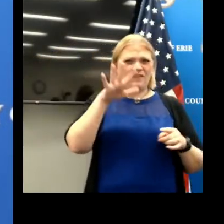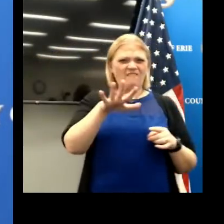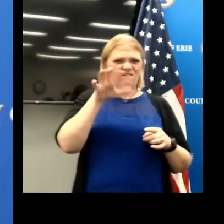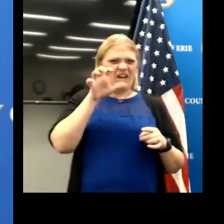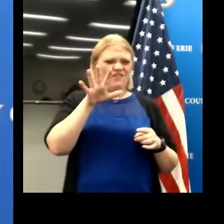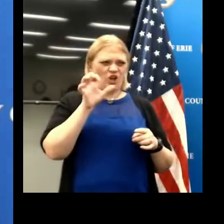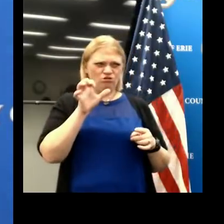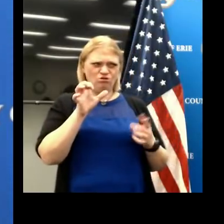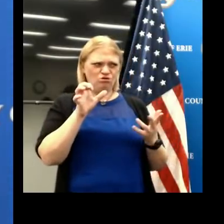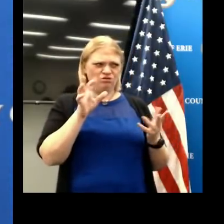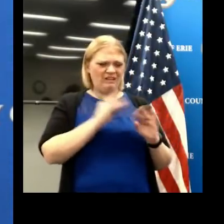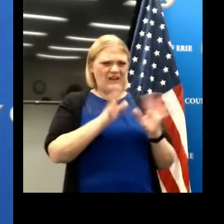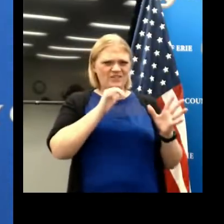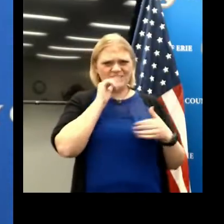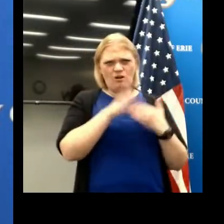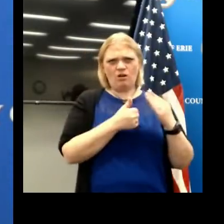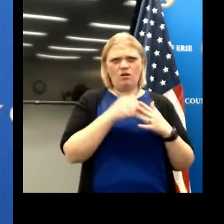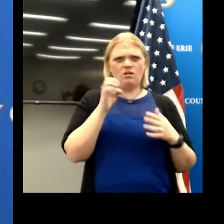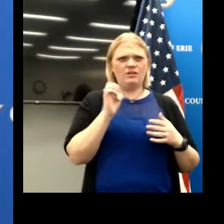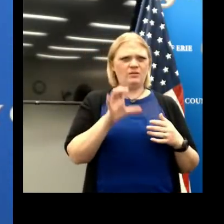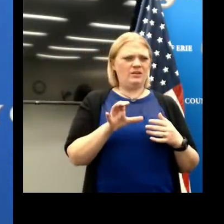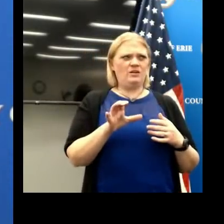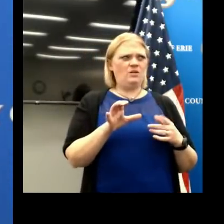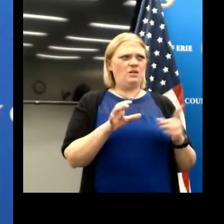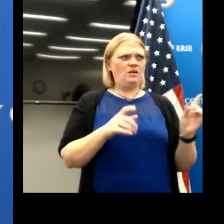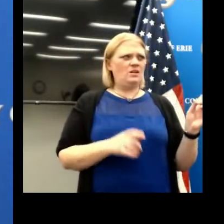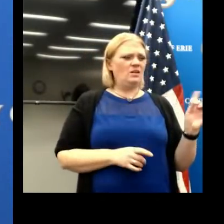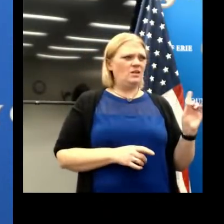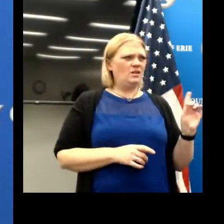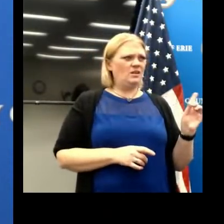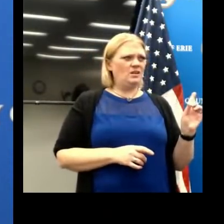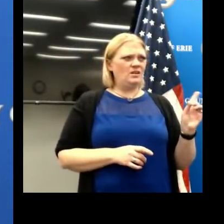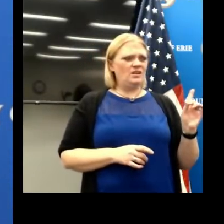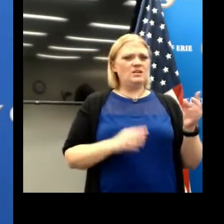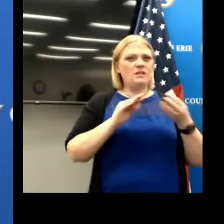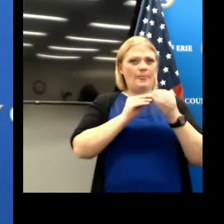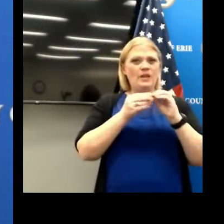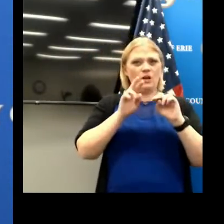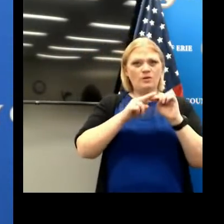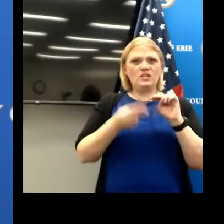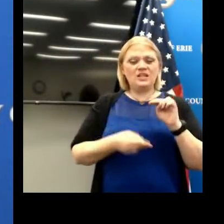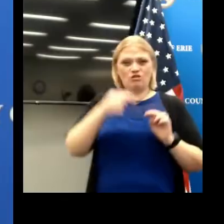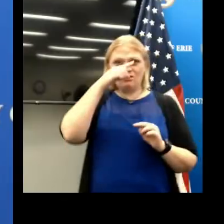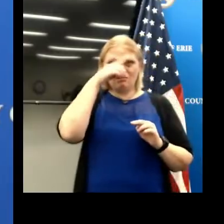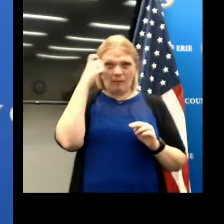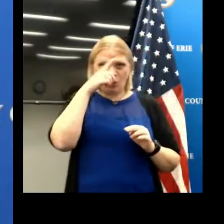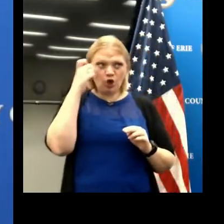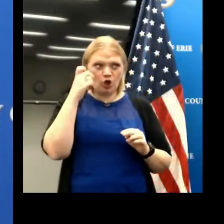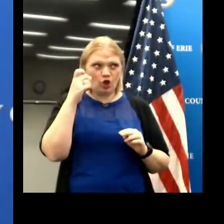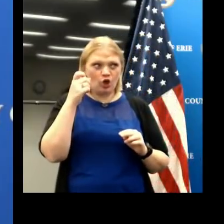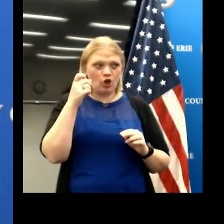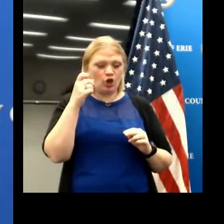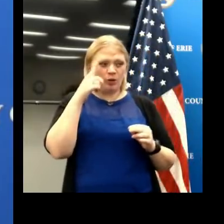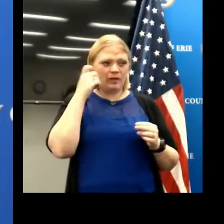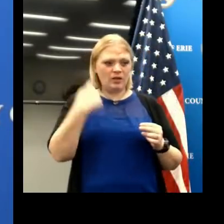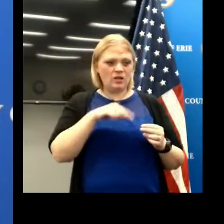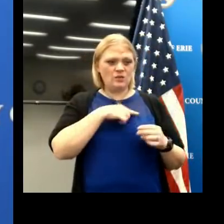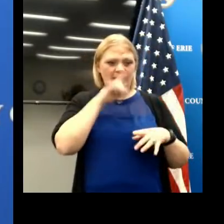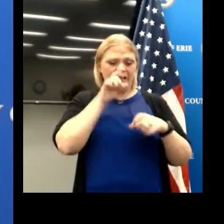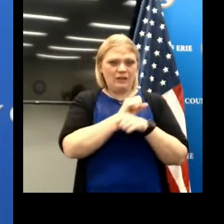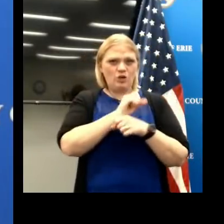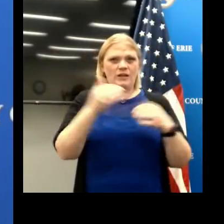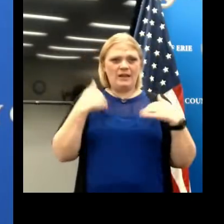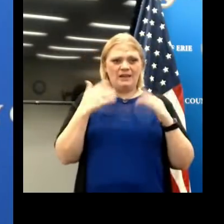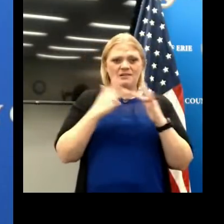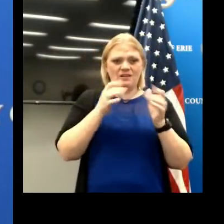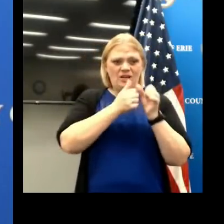Obviously, they weren't all in Erie County, but I assume. Well, the number, Chris, did decrease in the summer when we literally were having contact tracers